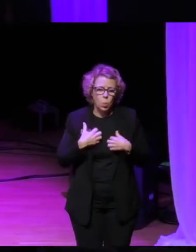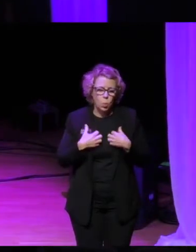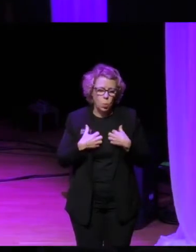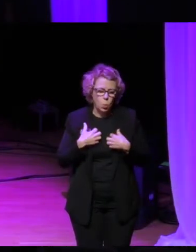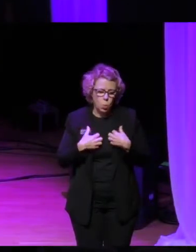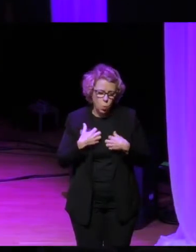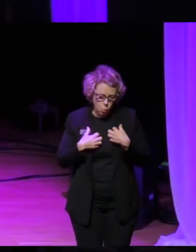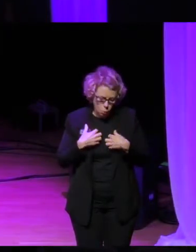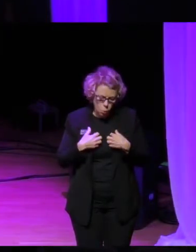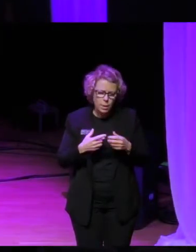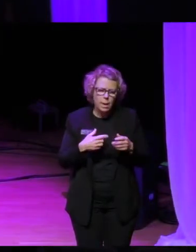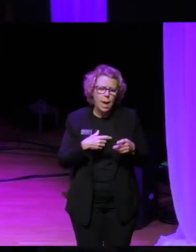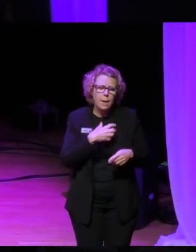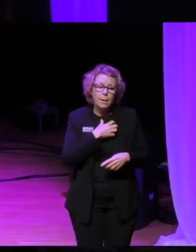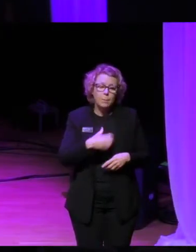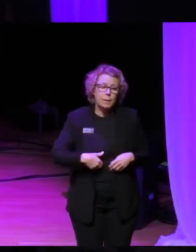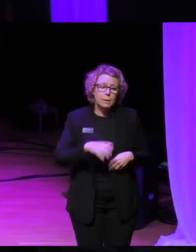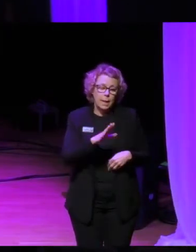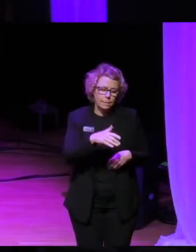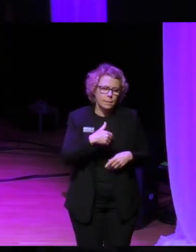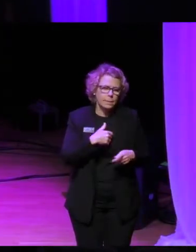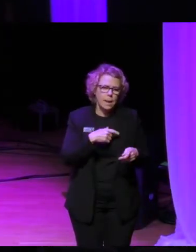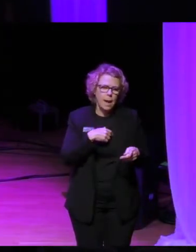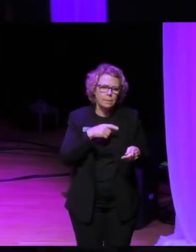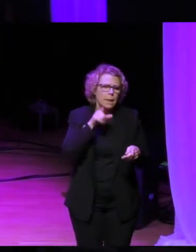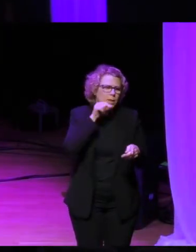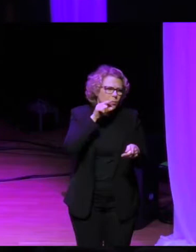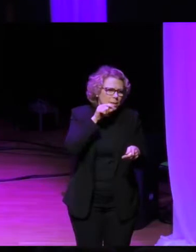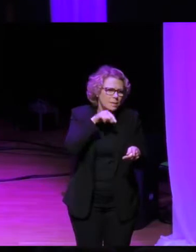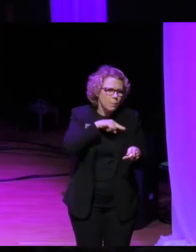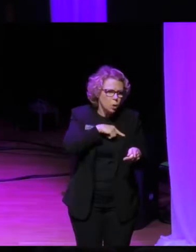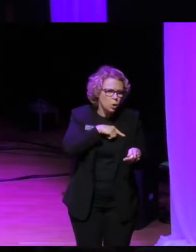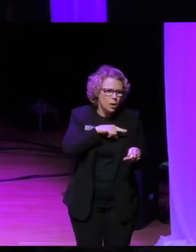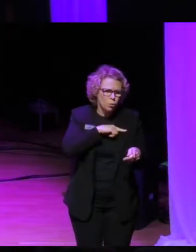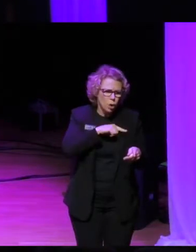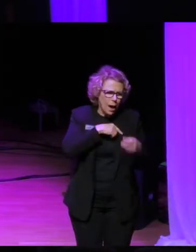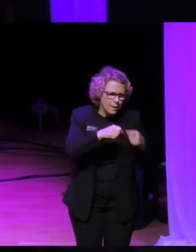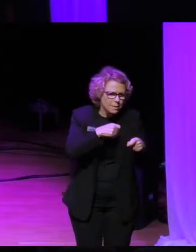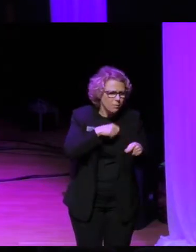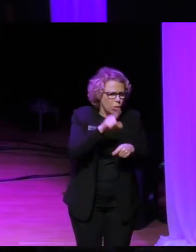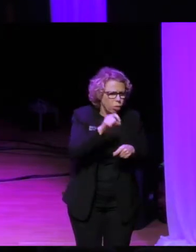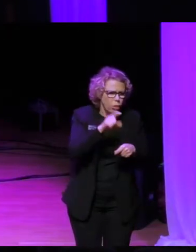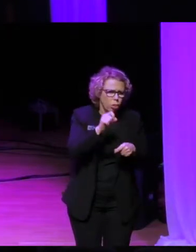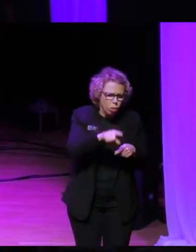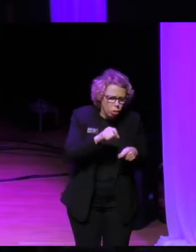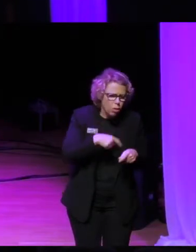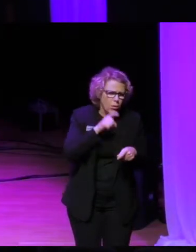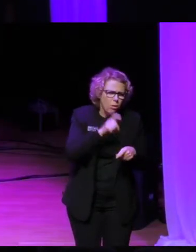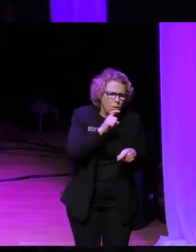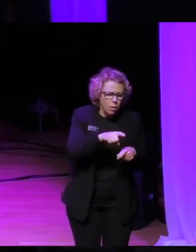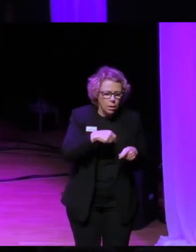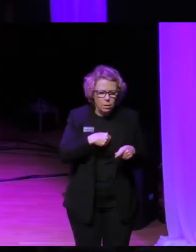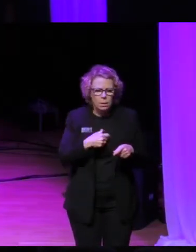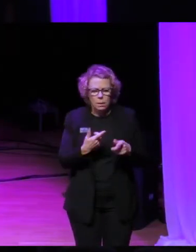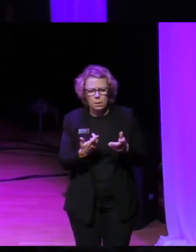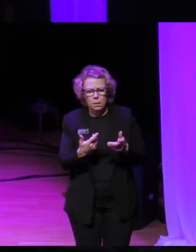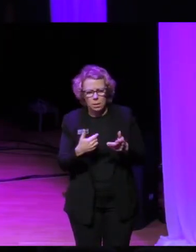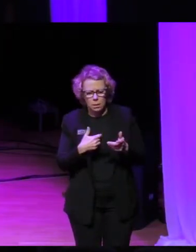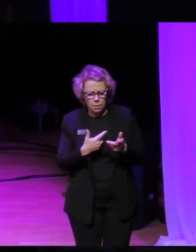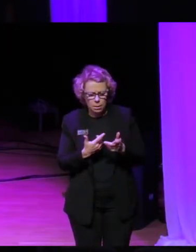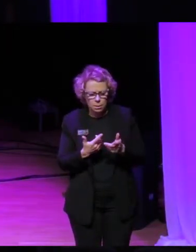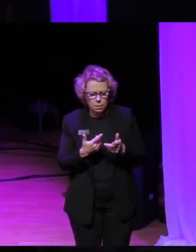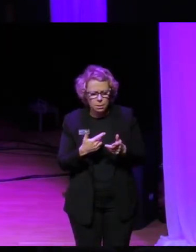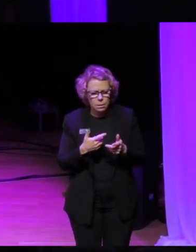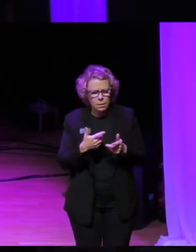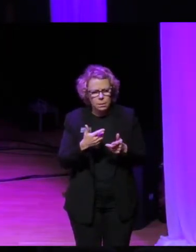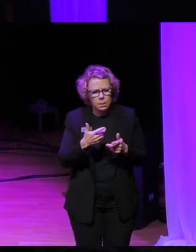of acting in social media, for example, tweeting and being very active, as somebody here said, the Trump effect, could work